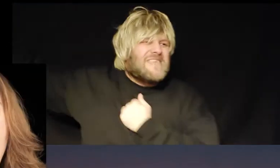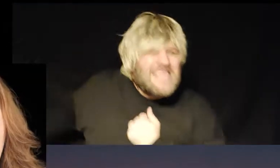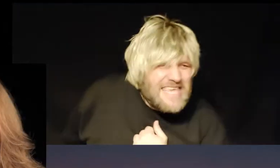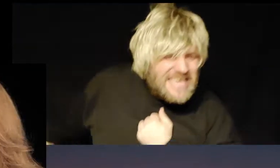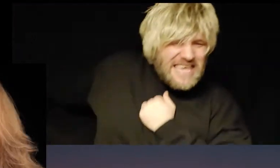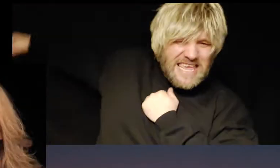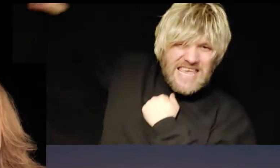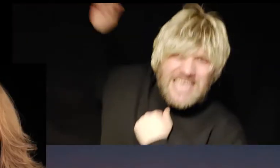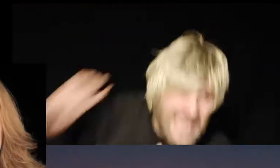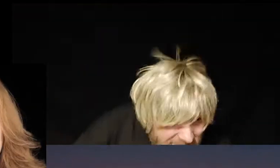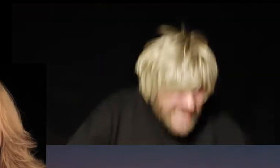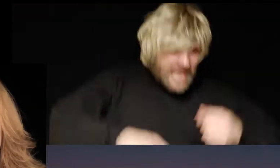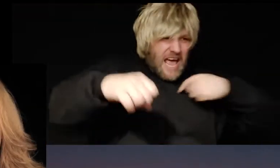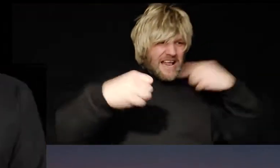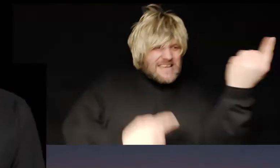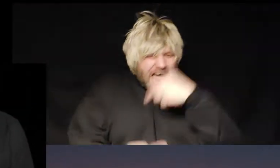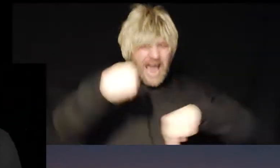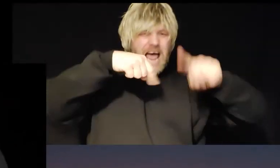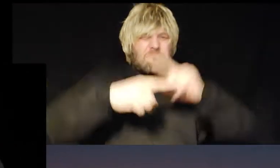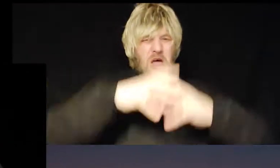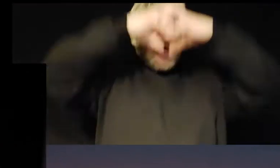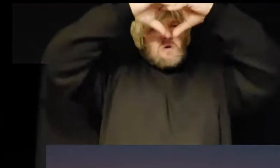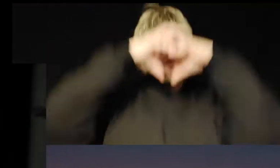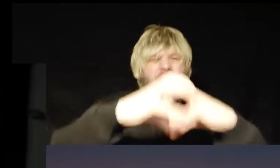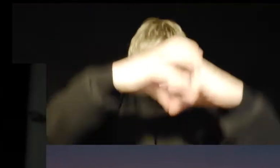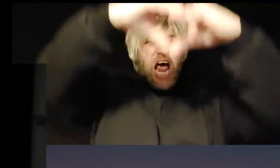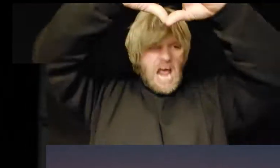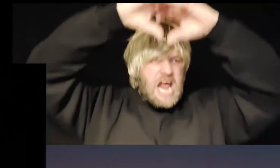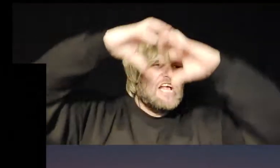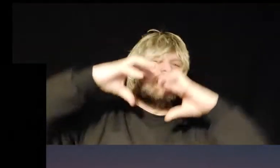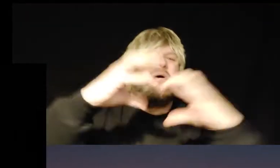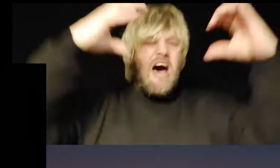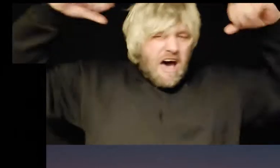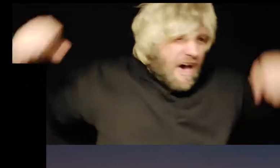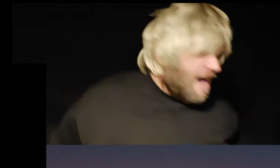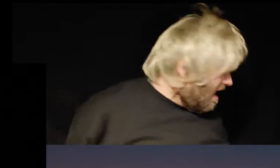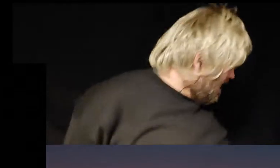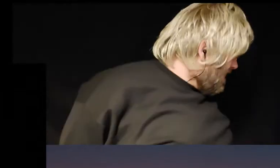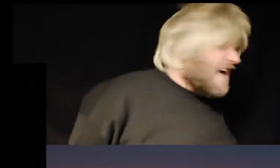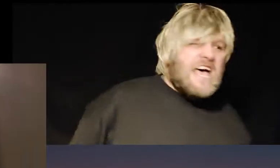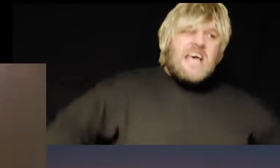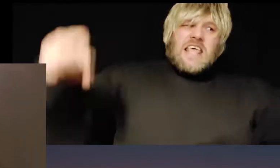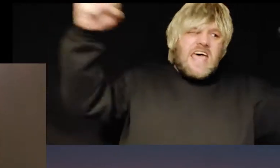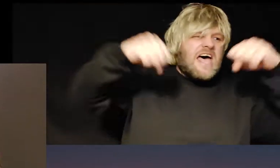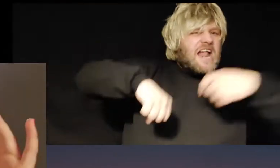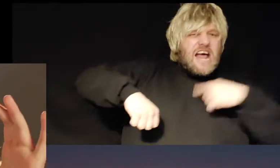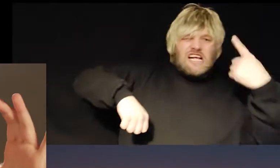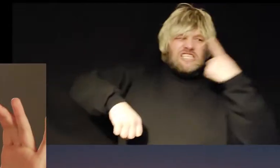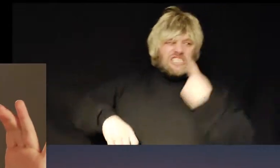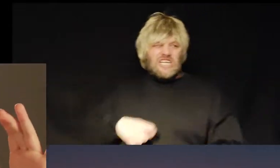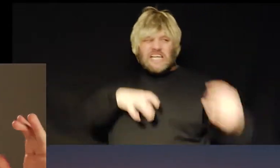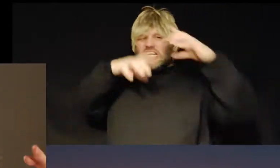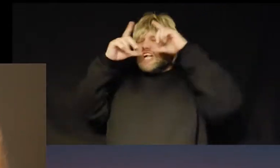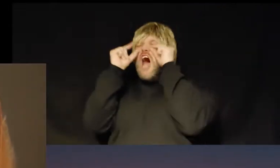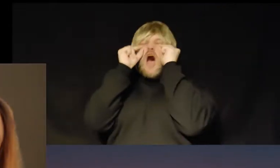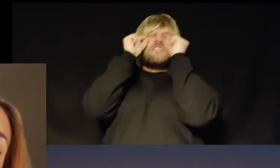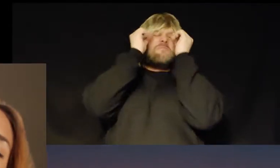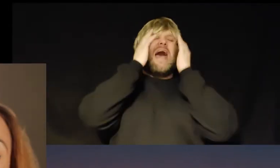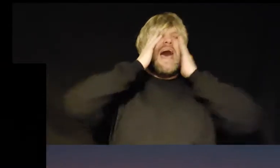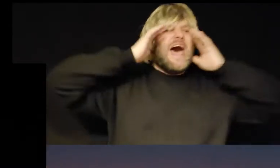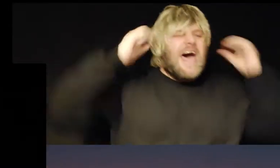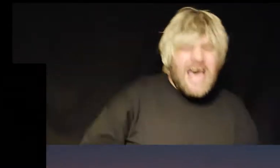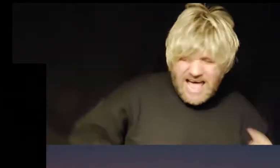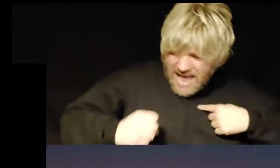wreck me I came in like a wrecking ball, yeah, I just closed my